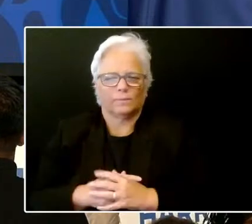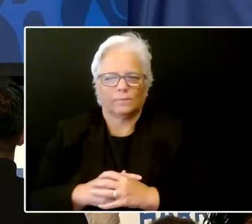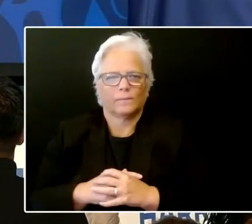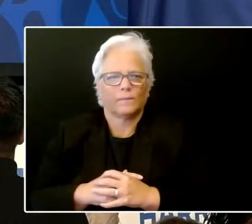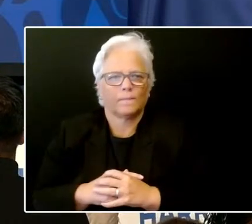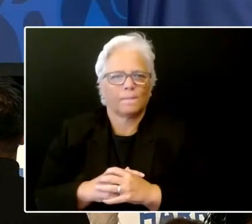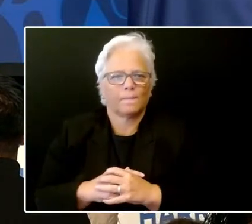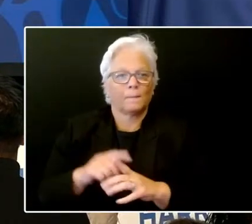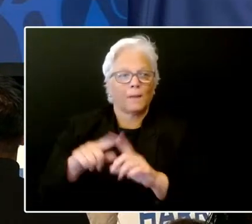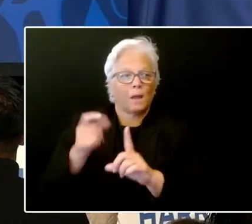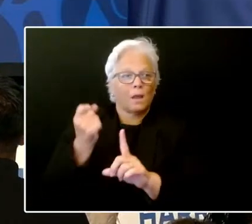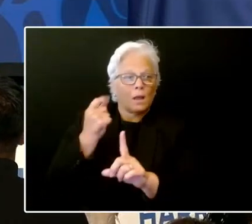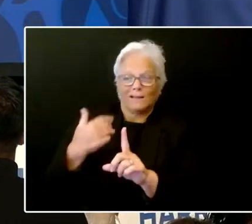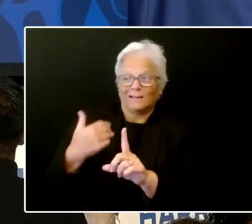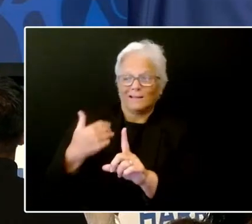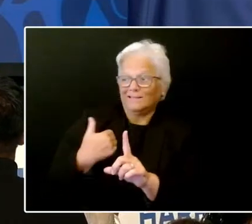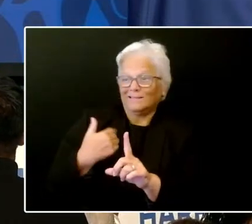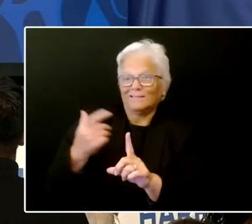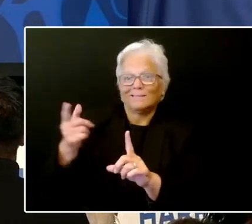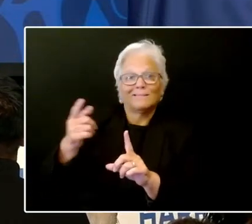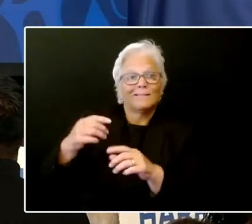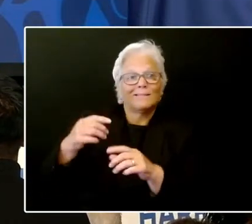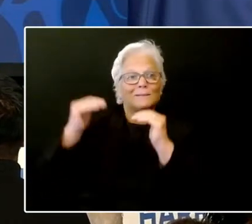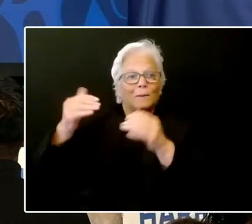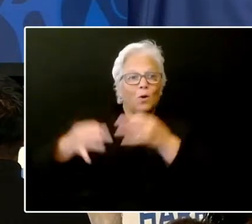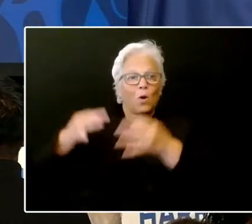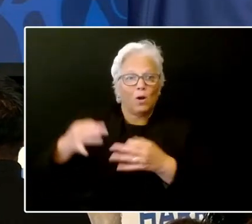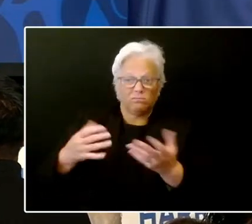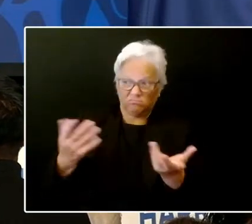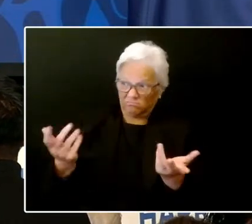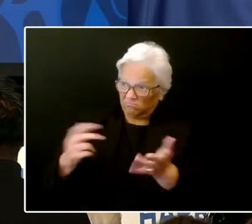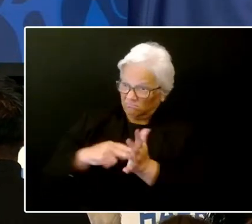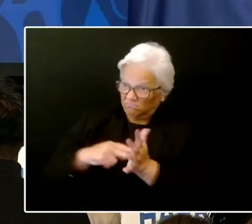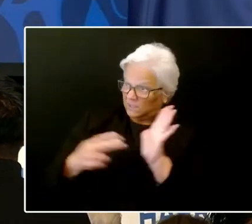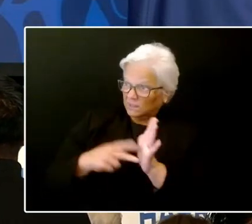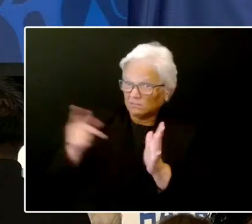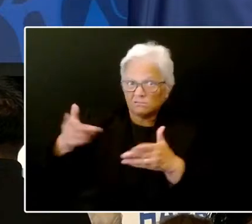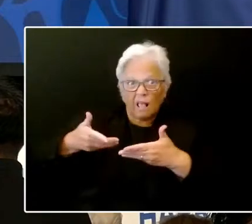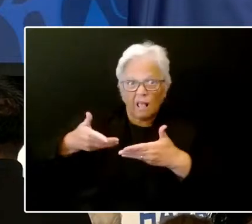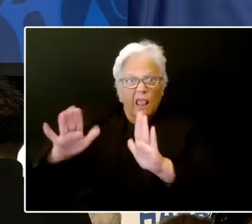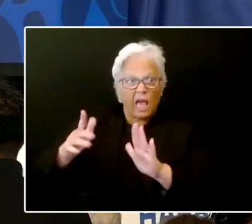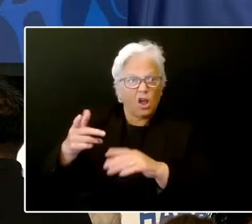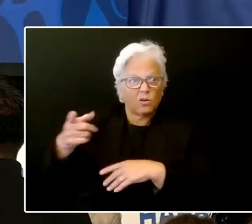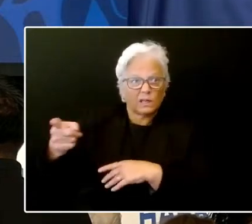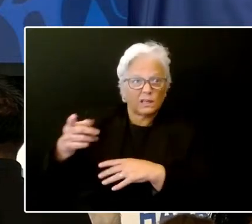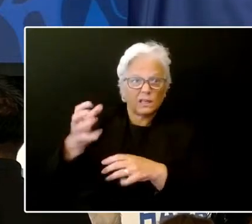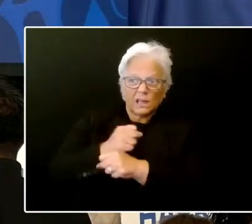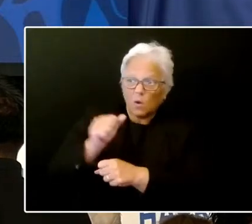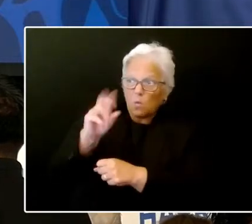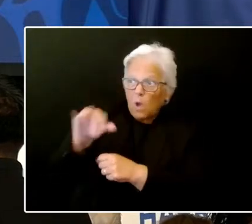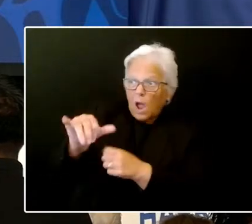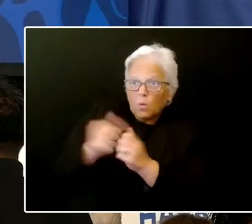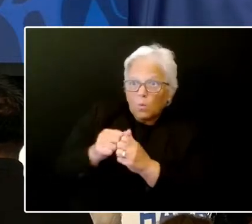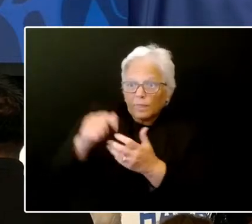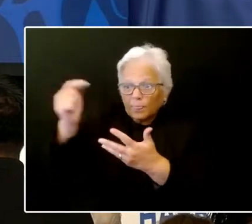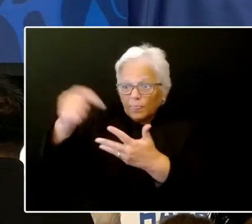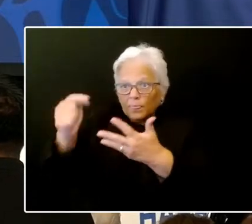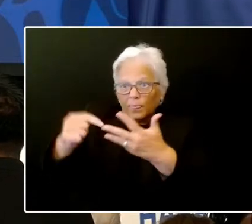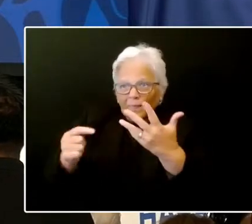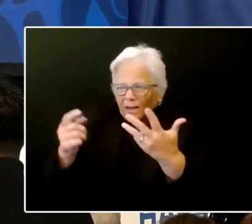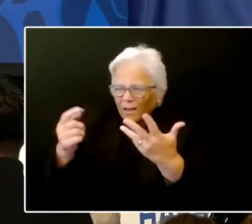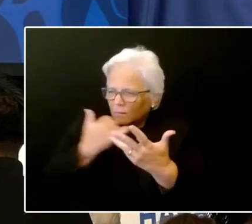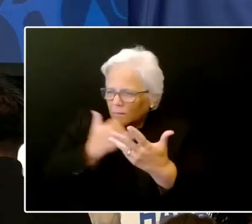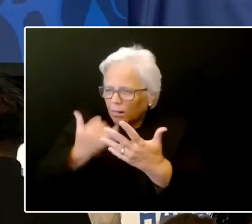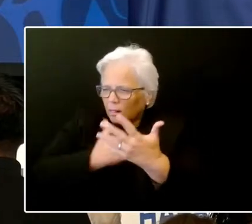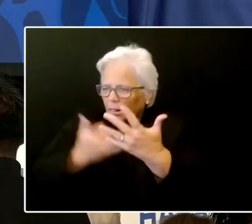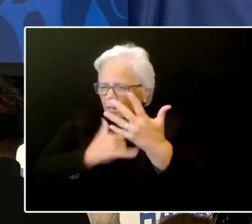Security, to repeal our $35 cap on insulin, to eliminate